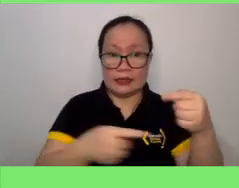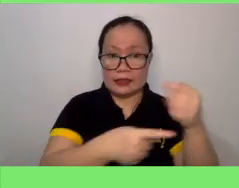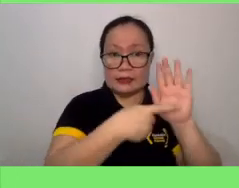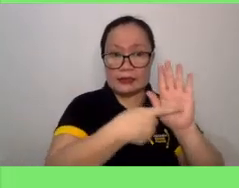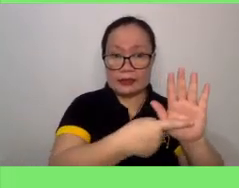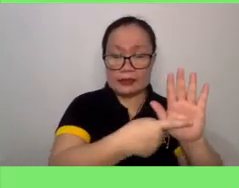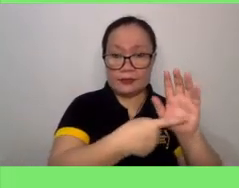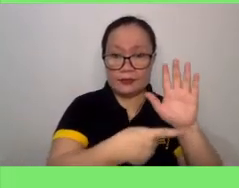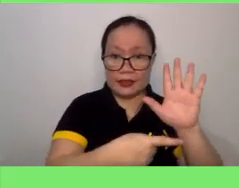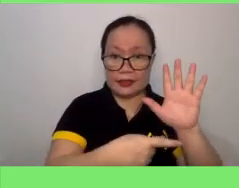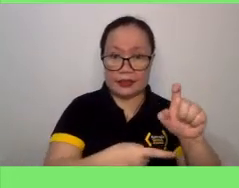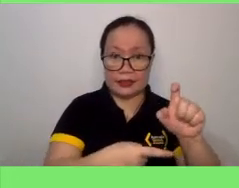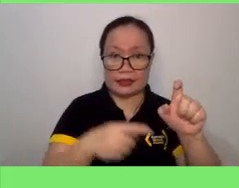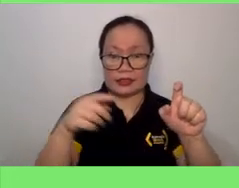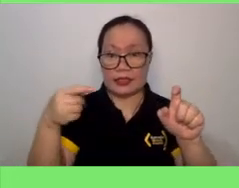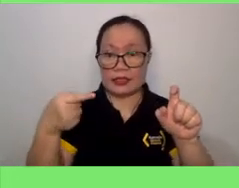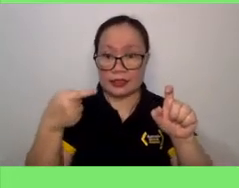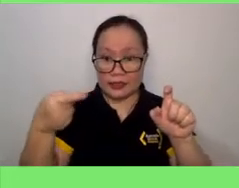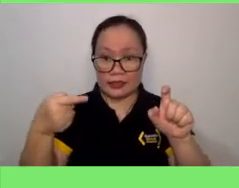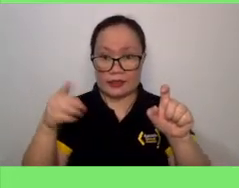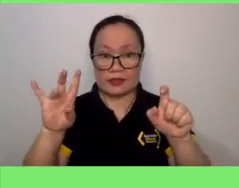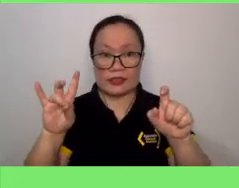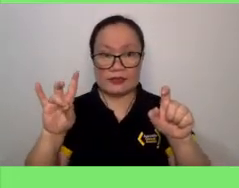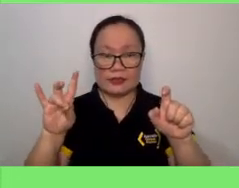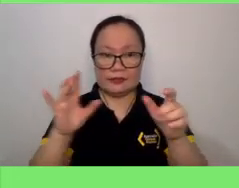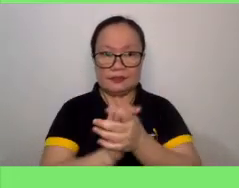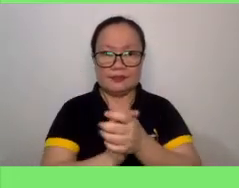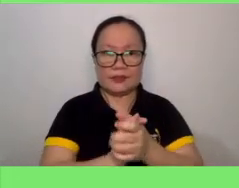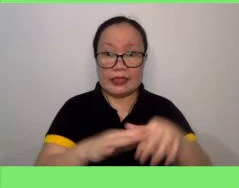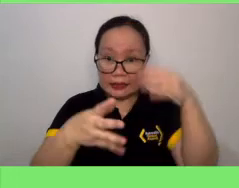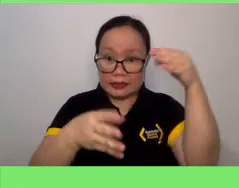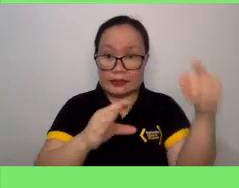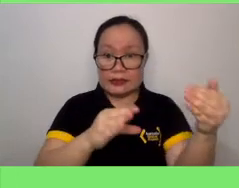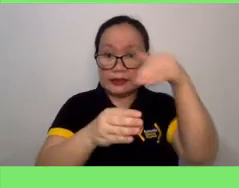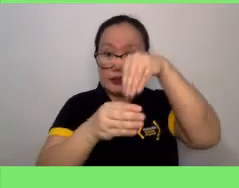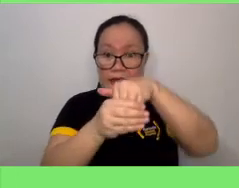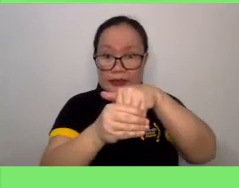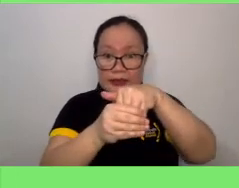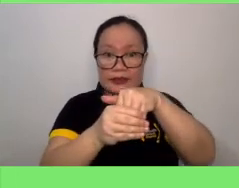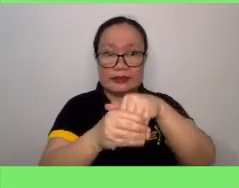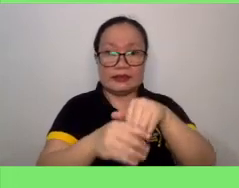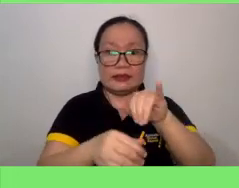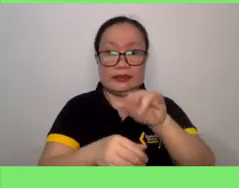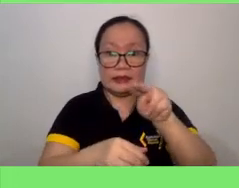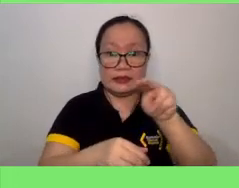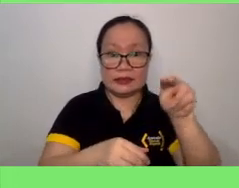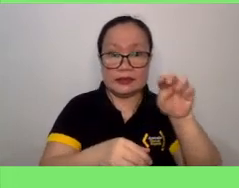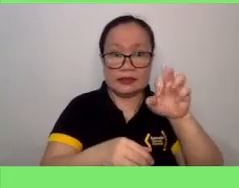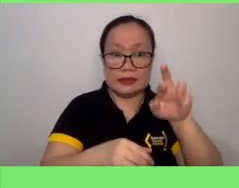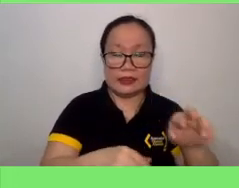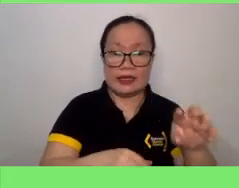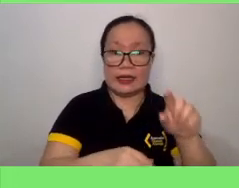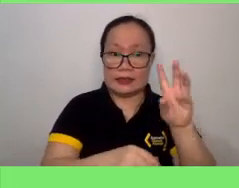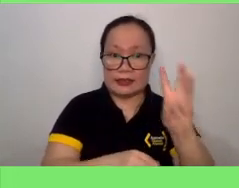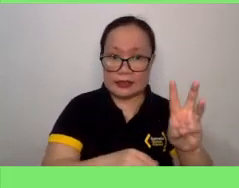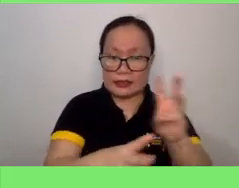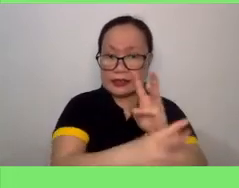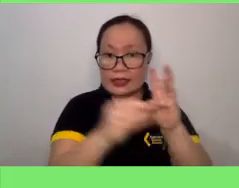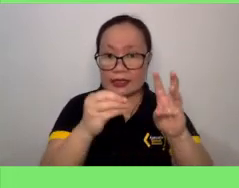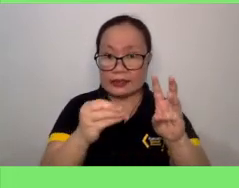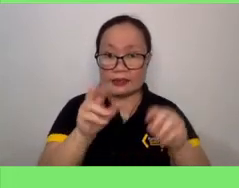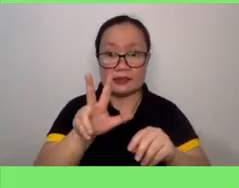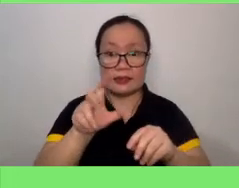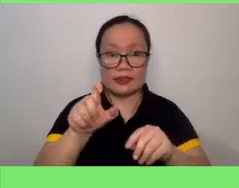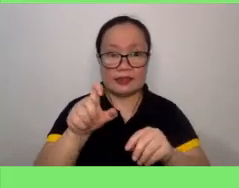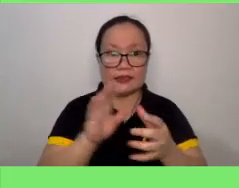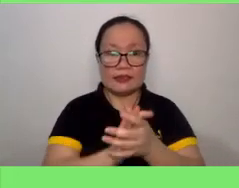5x, negative 7. And then inner, 6, 3x. And then yung last term natin, parehong